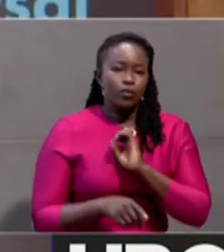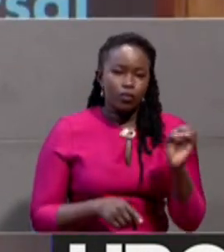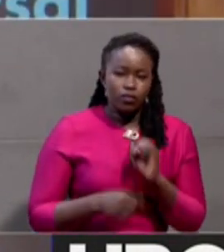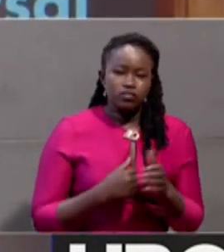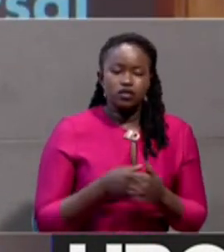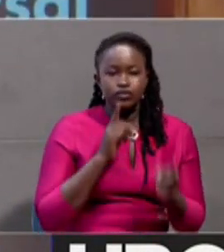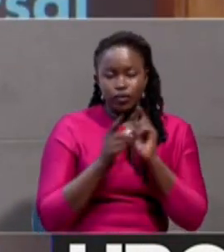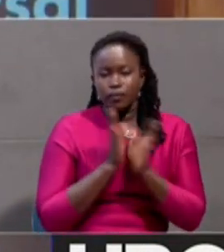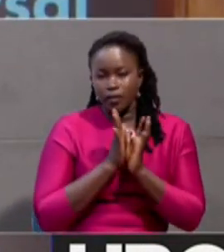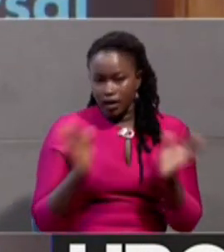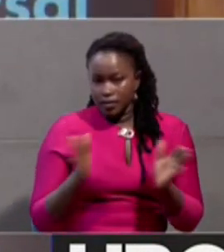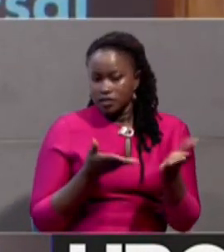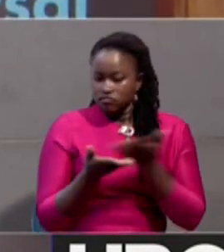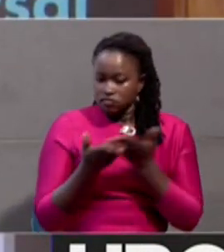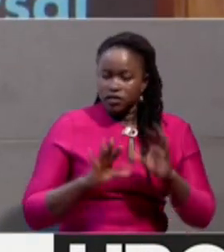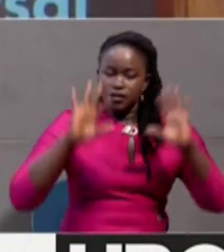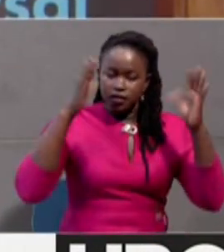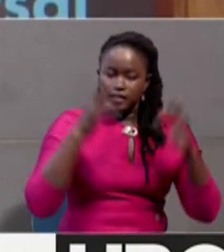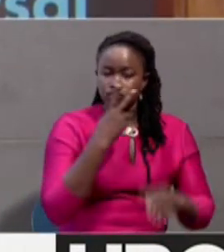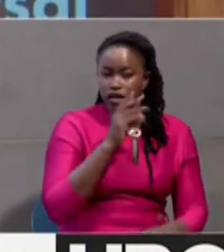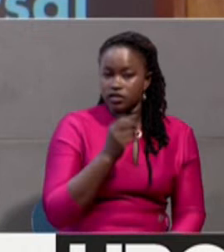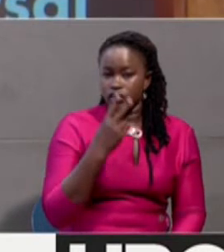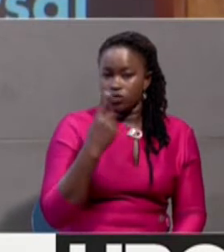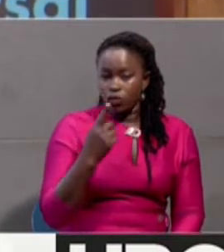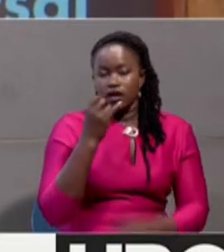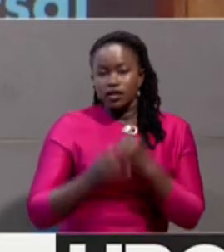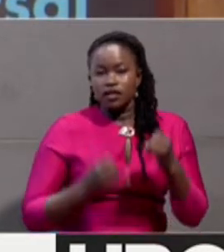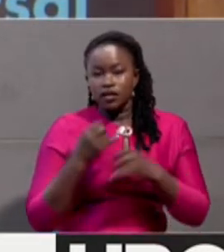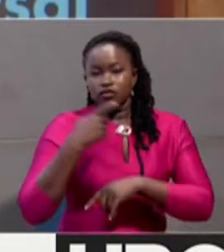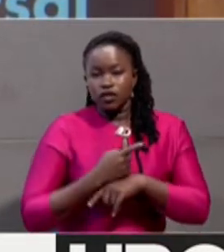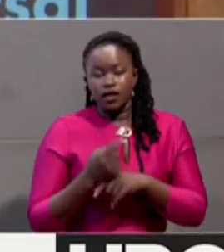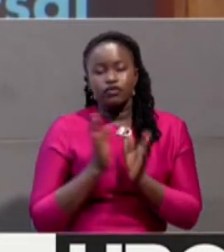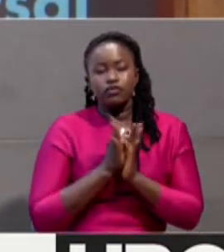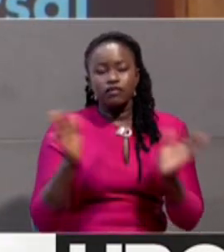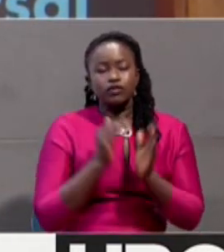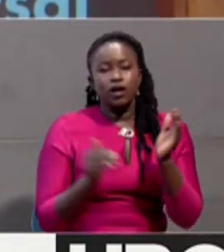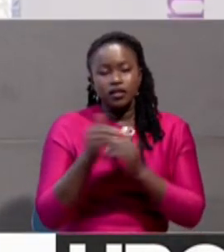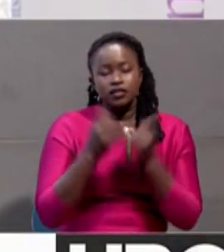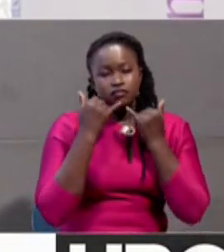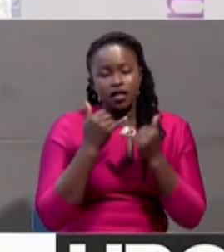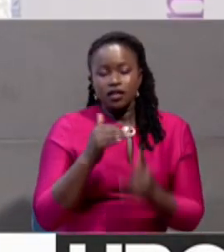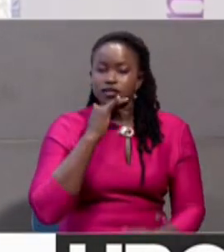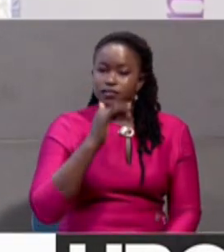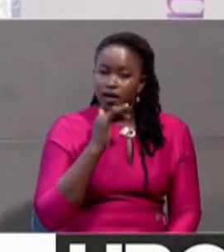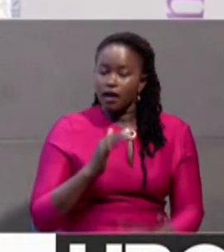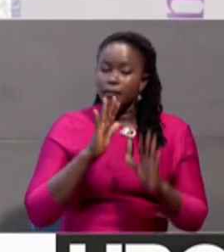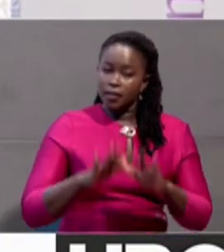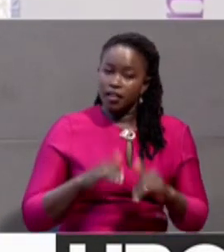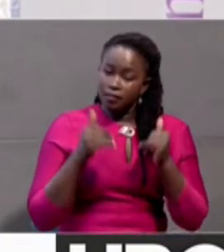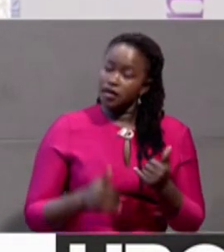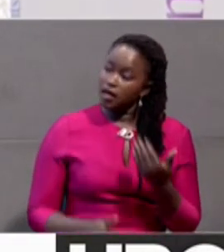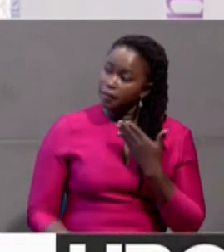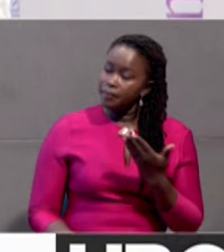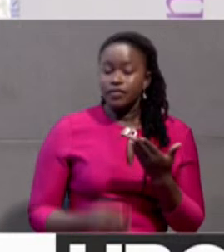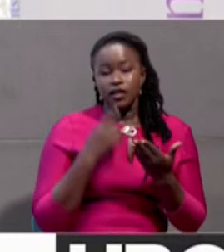public dialogue to commemorate the 2021 International Day for Universal Access to Information, the Speaker of Parliament, Jacob Oulanya, called